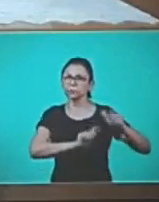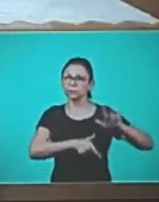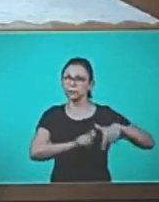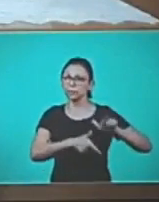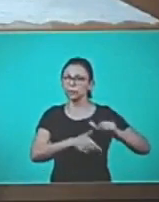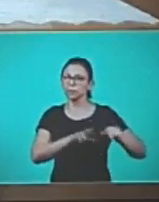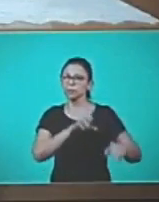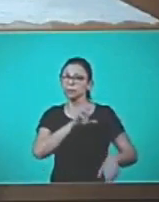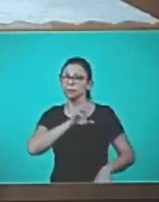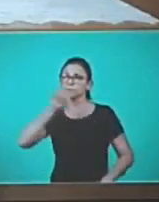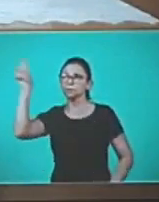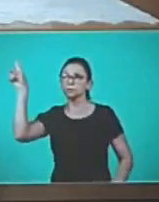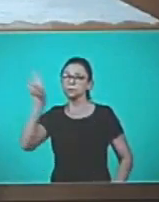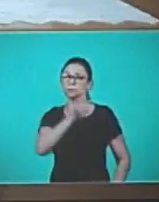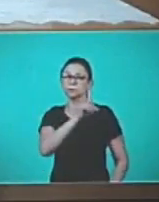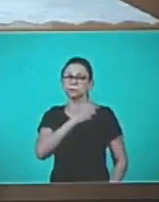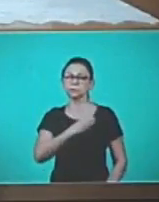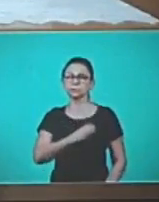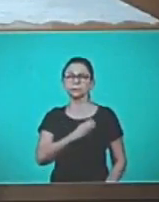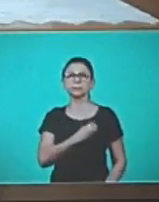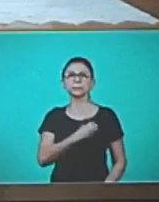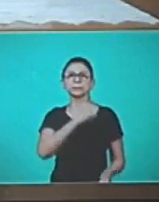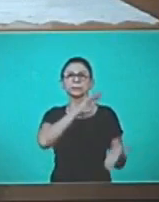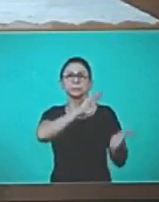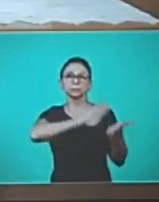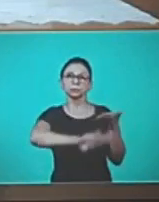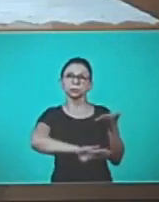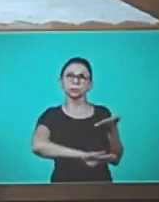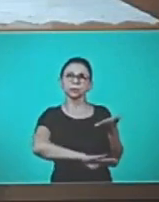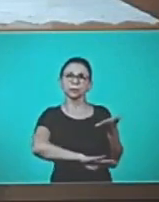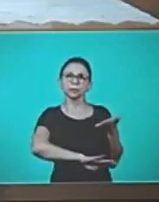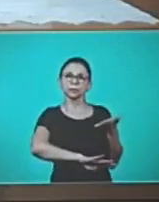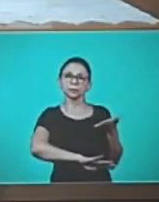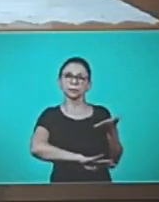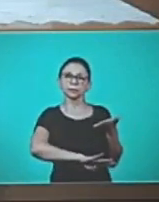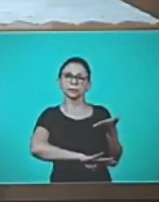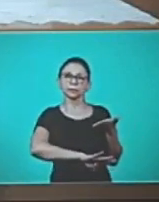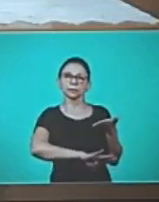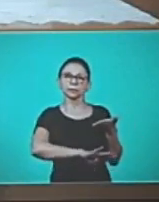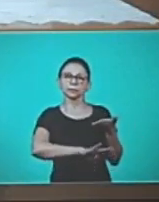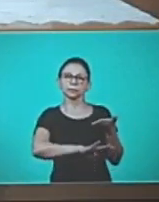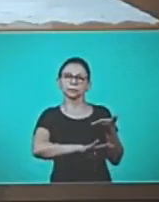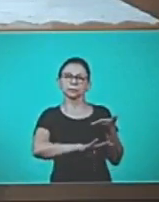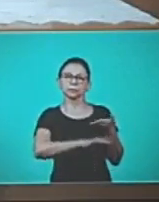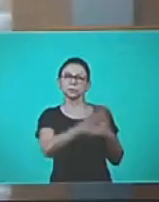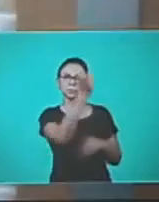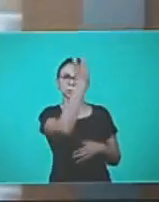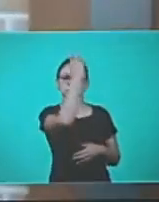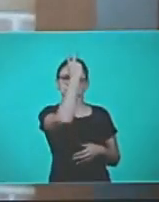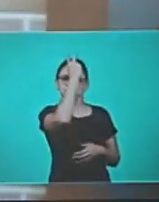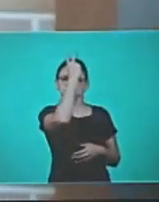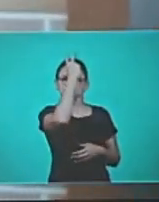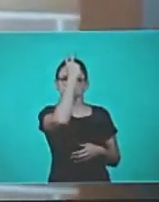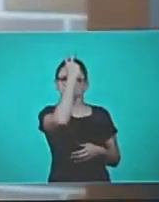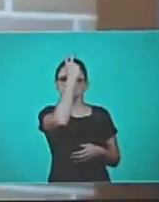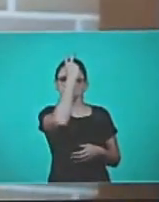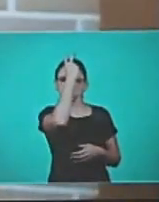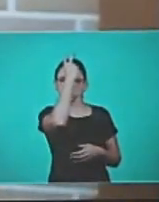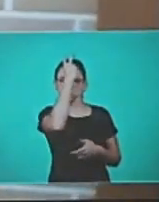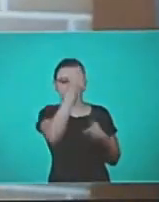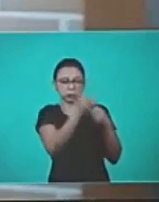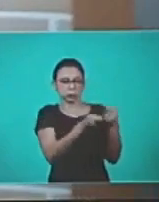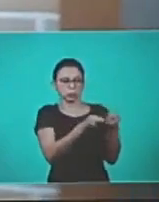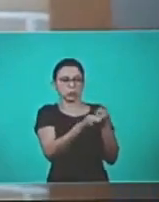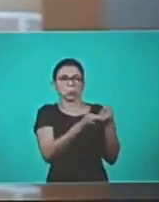the Lord was present, and that he was going to take the Jewish people from the claws of Egypt, from the